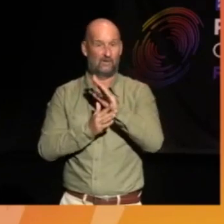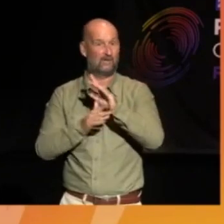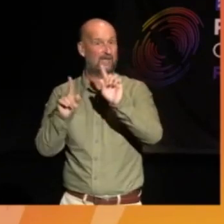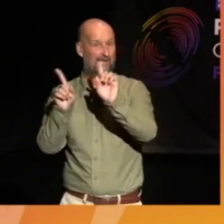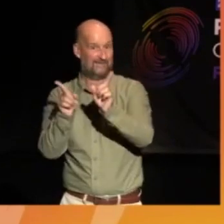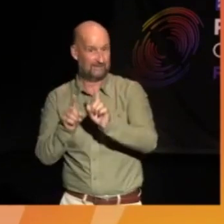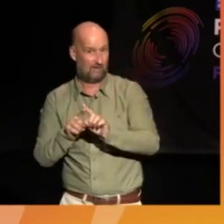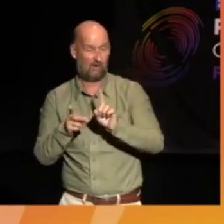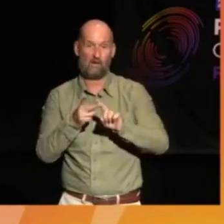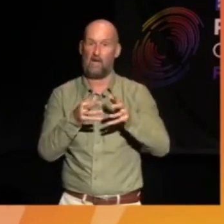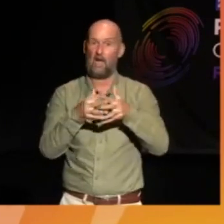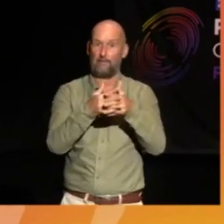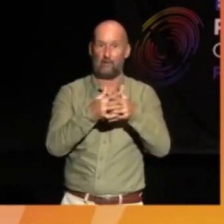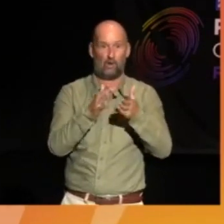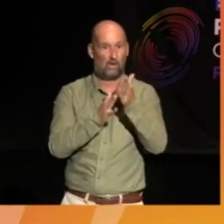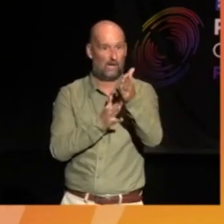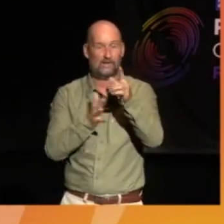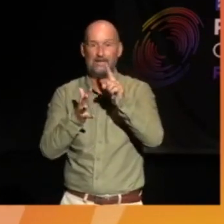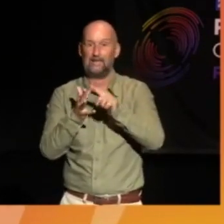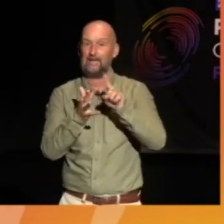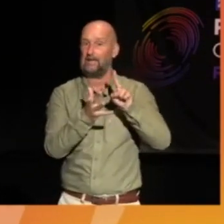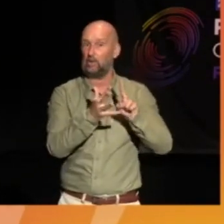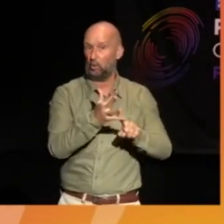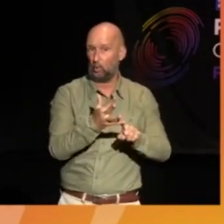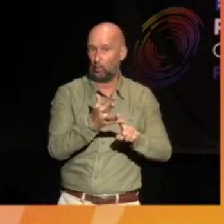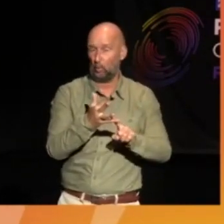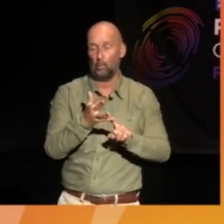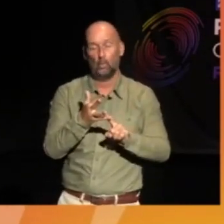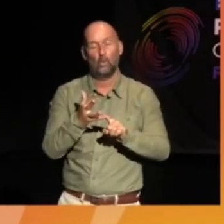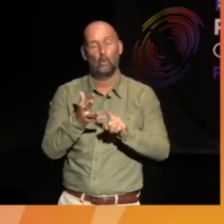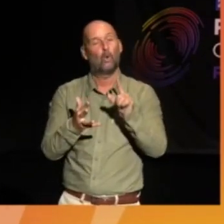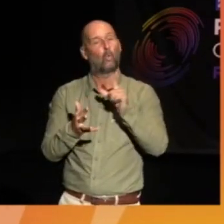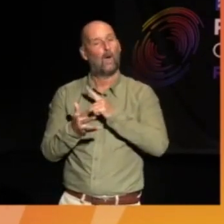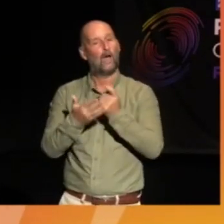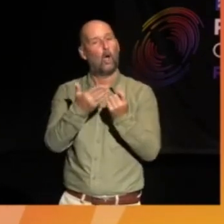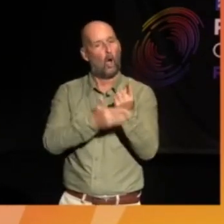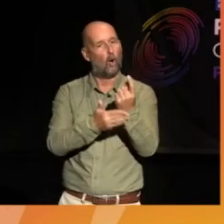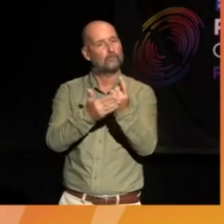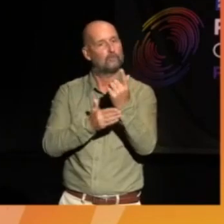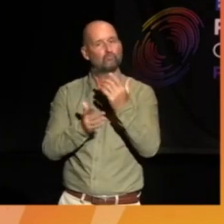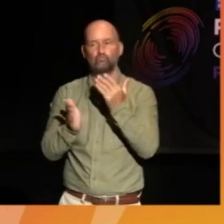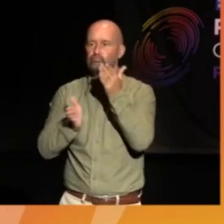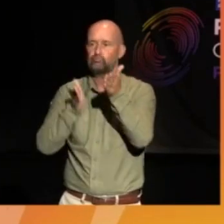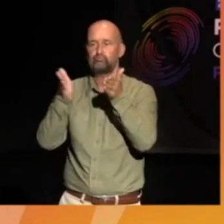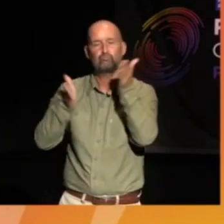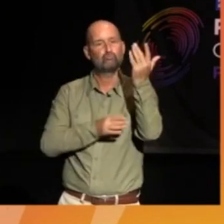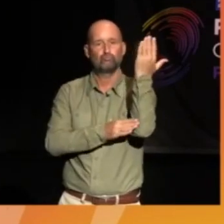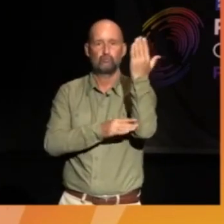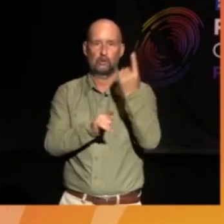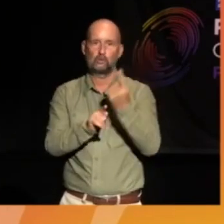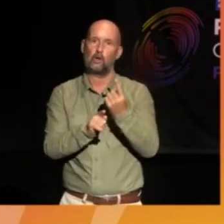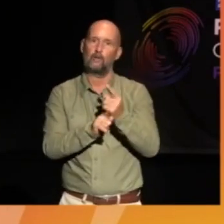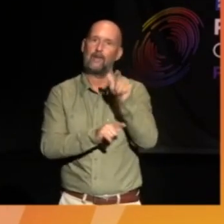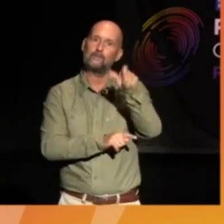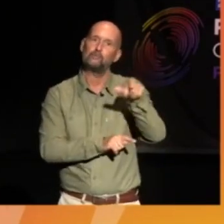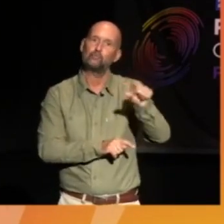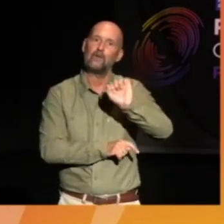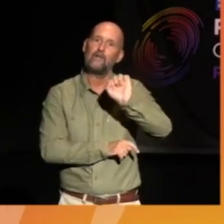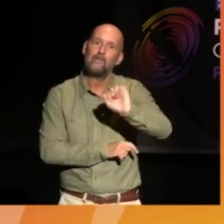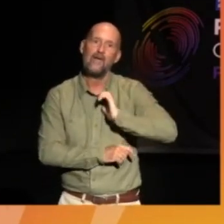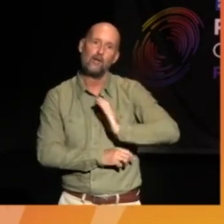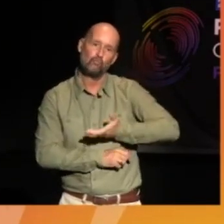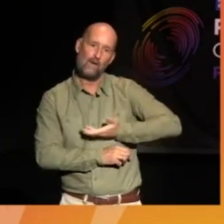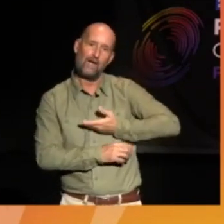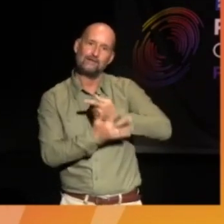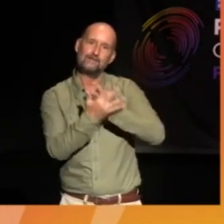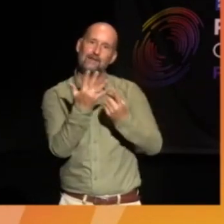United States, European Union, and where I had opportunity to speak about the children, their rights, and how people